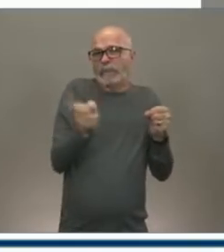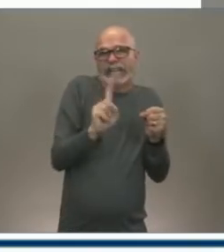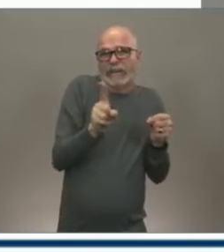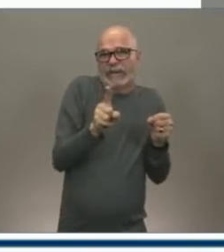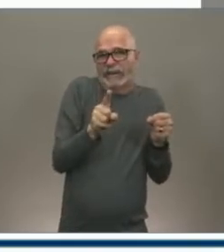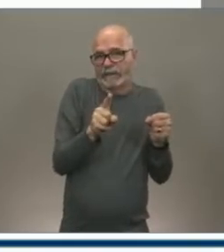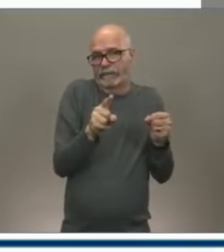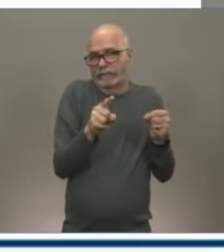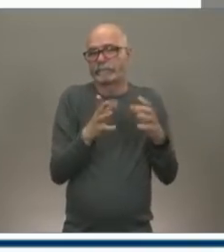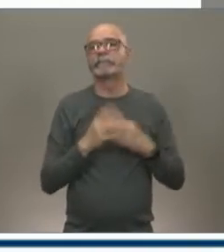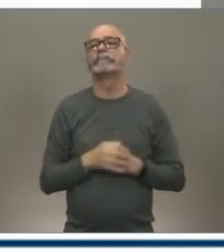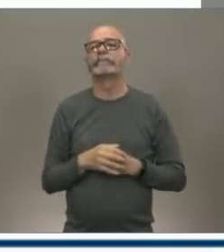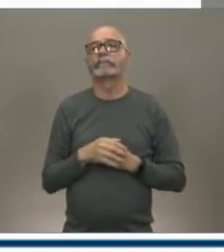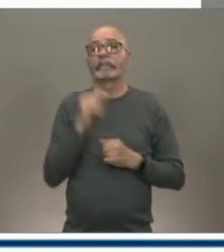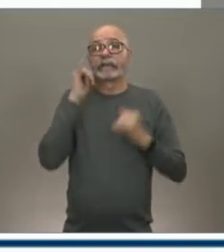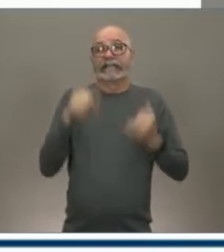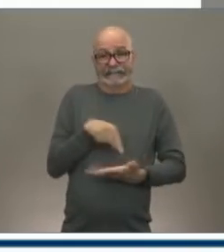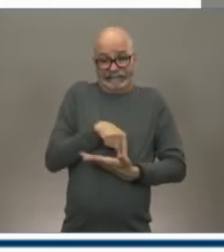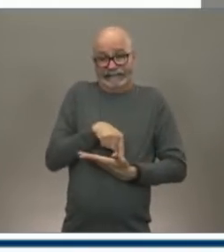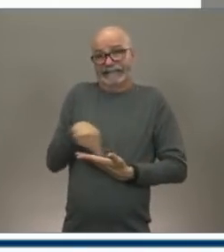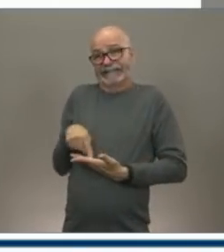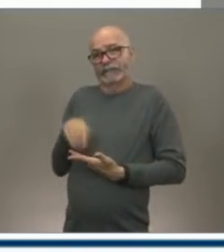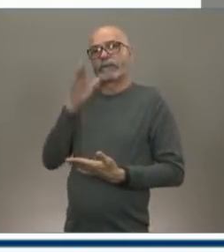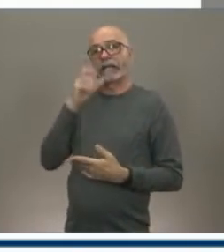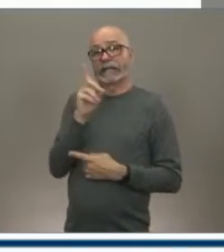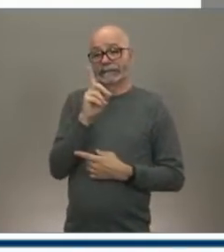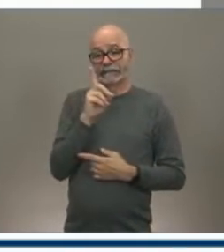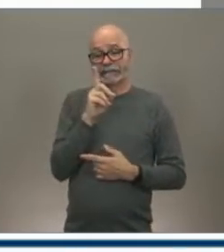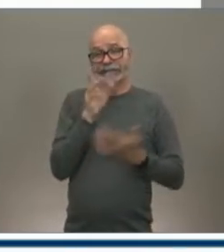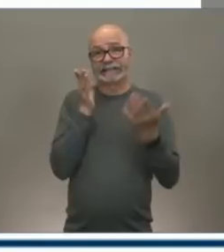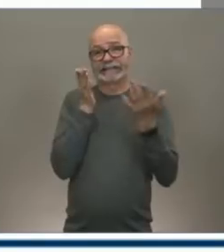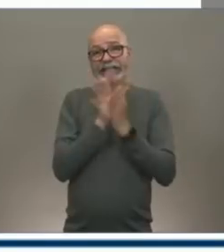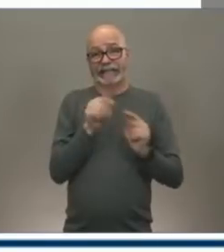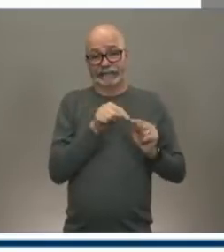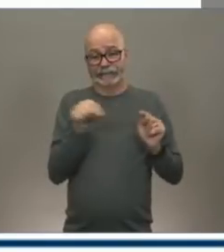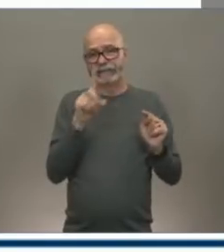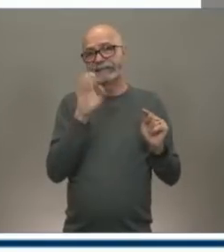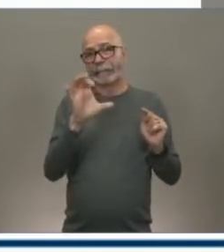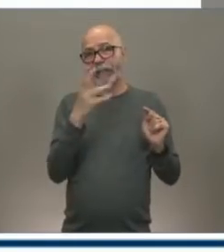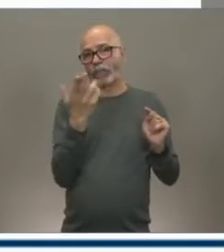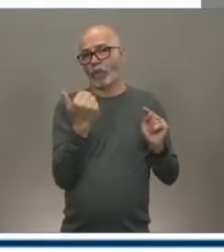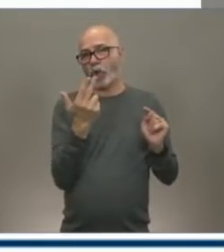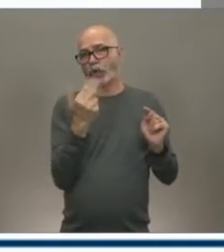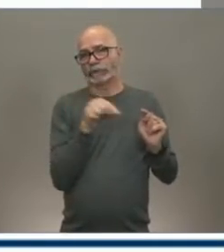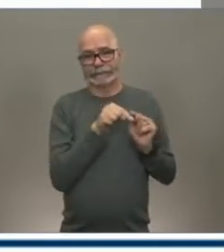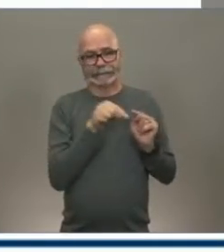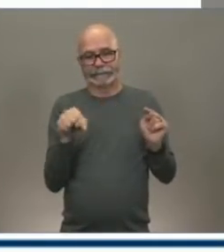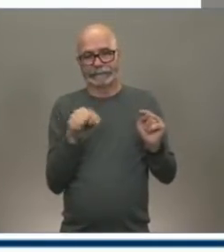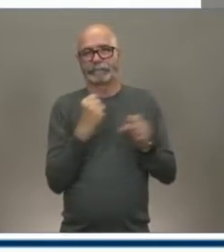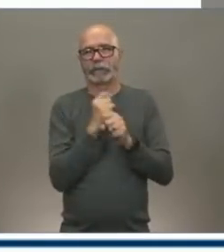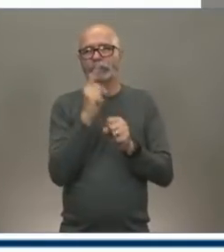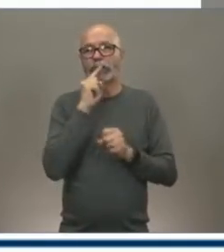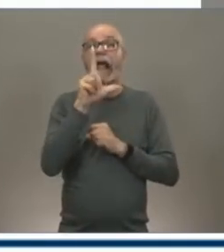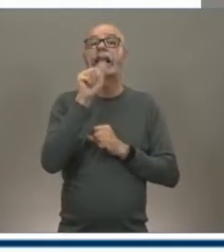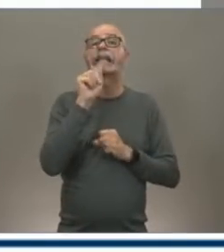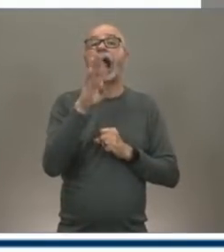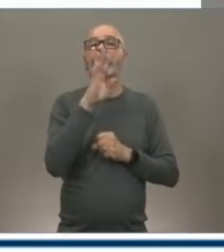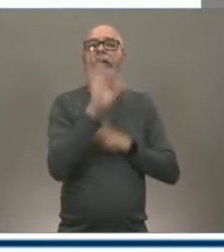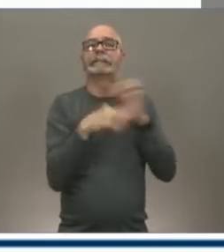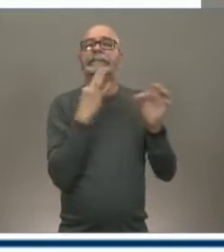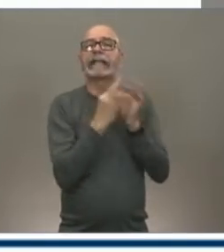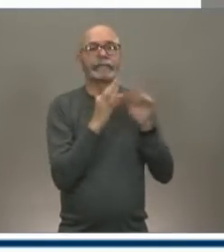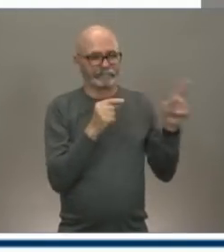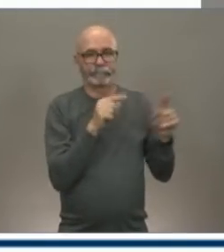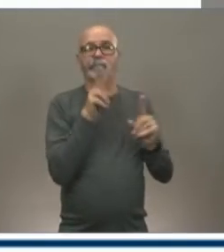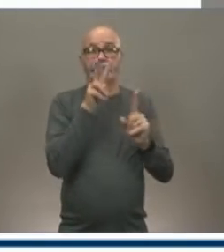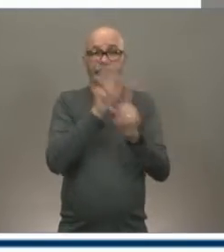December 13th. We want to make sure that we can get through the lab all the tests and get people appointments booked before Christmas. So